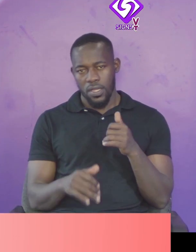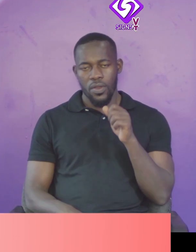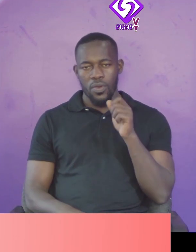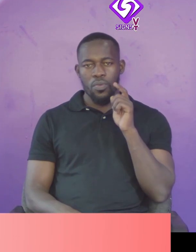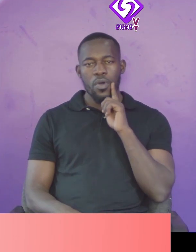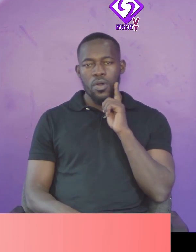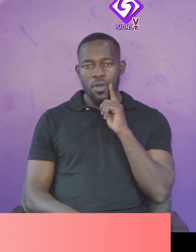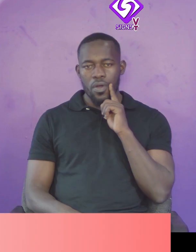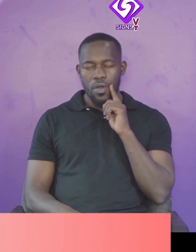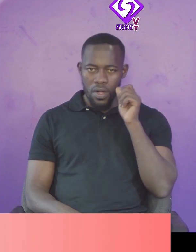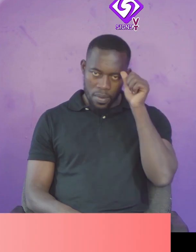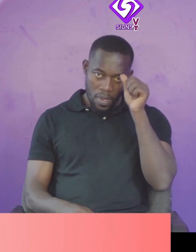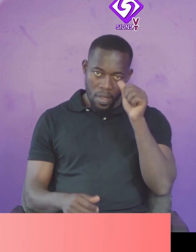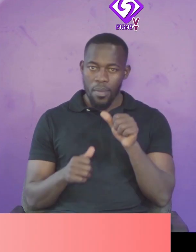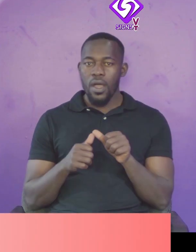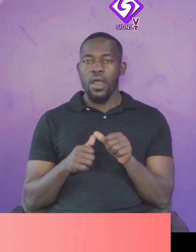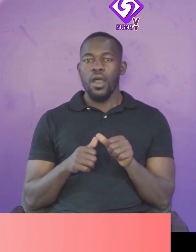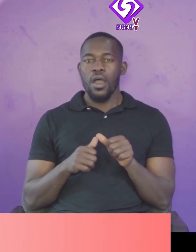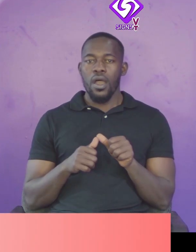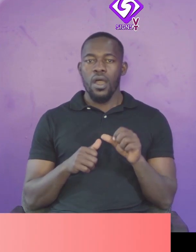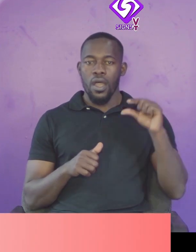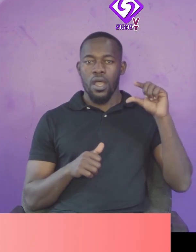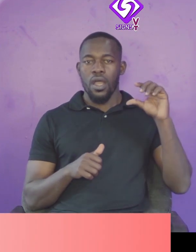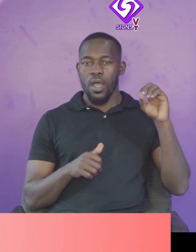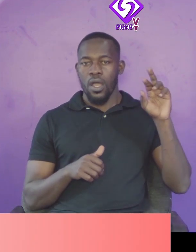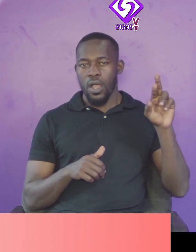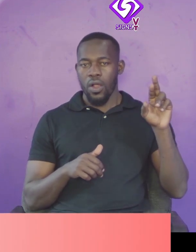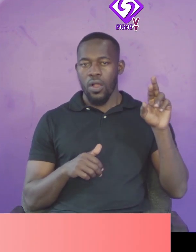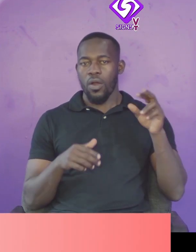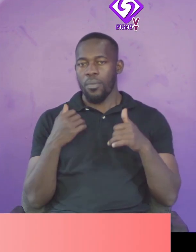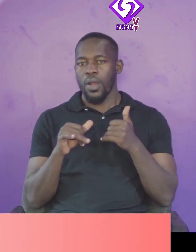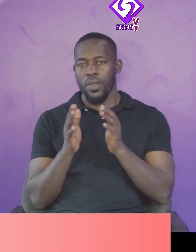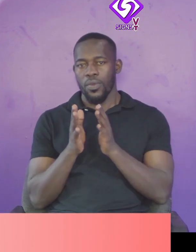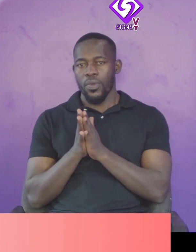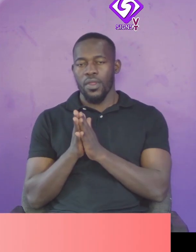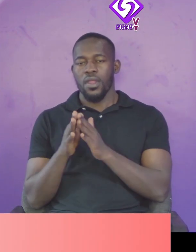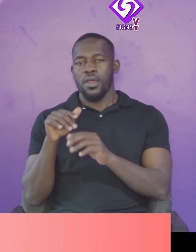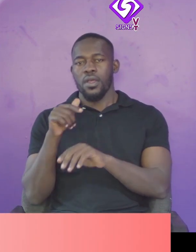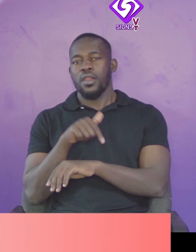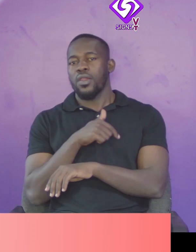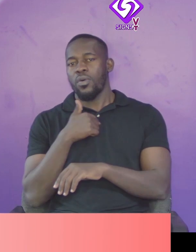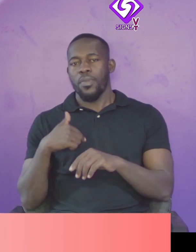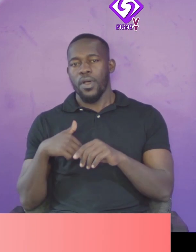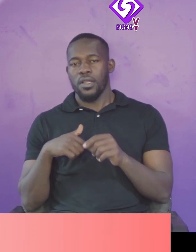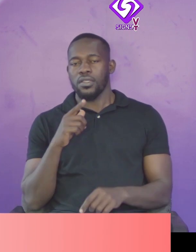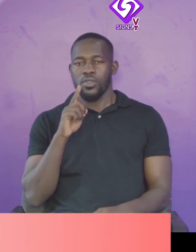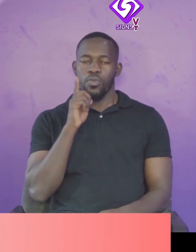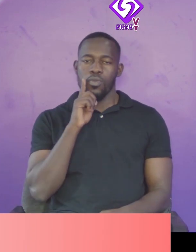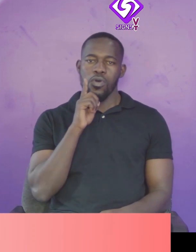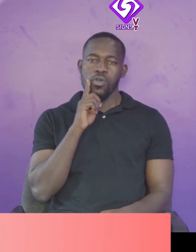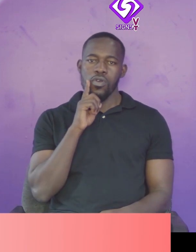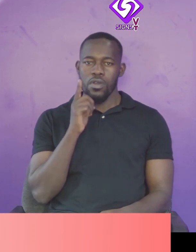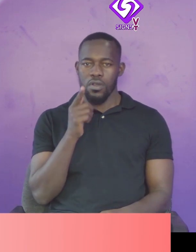remember what I told you? Gor Mahia versus AFC Leopards. Mashemeji Derby. Mololo, this one, give it to